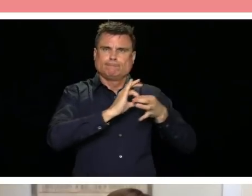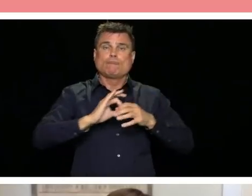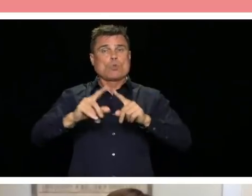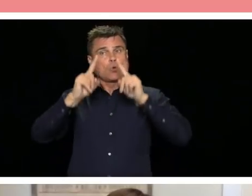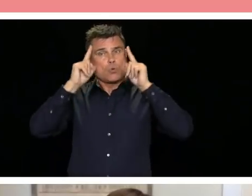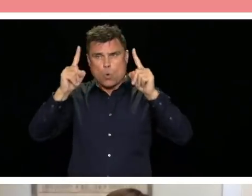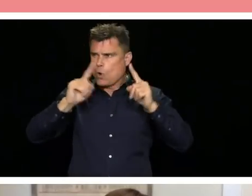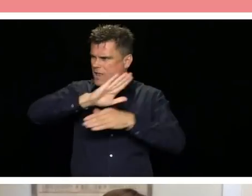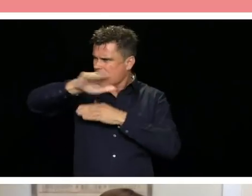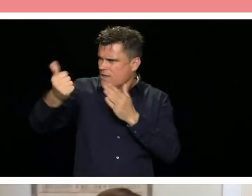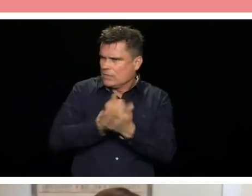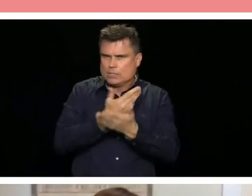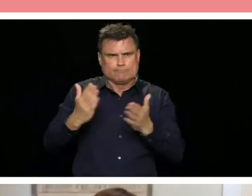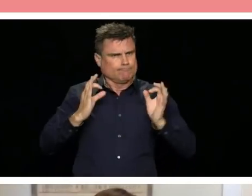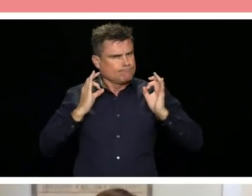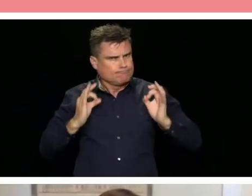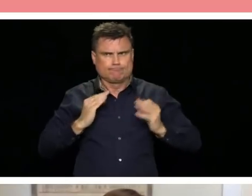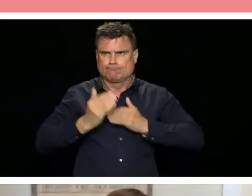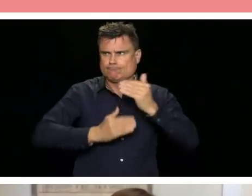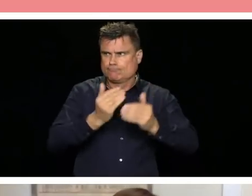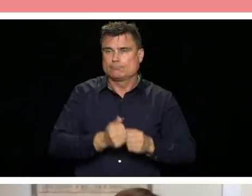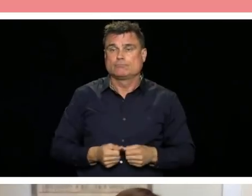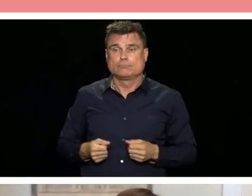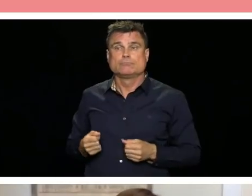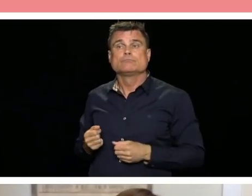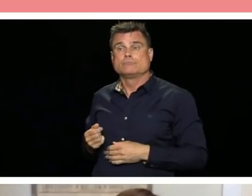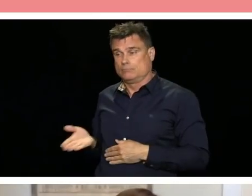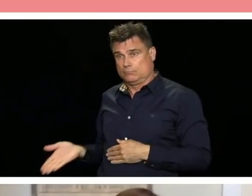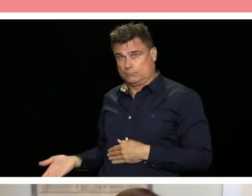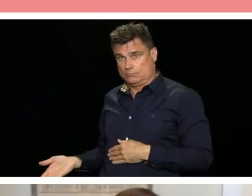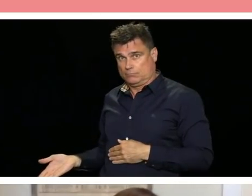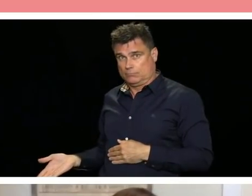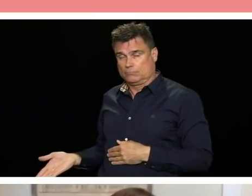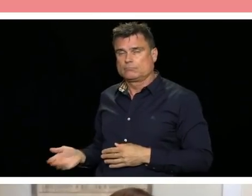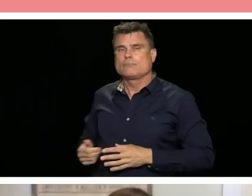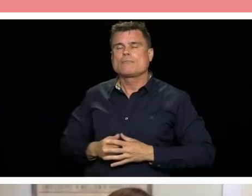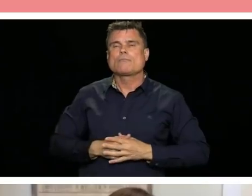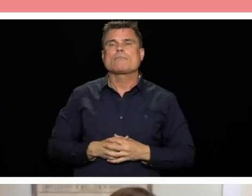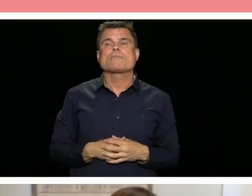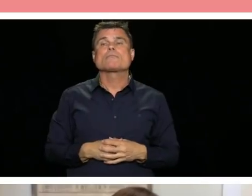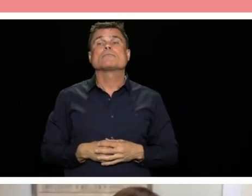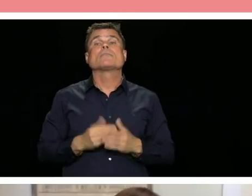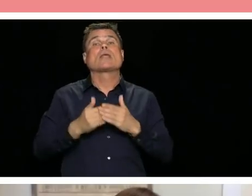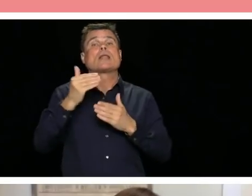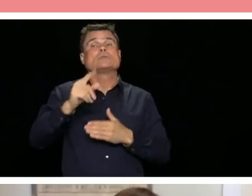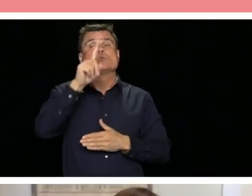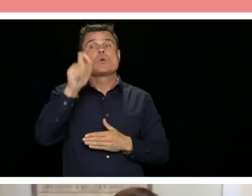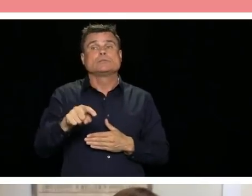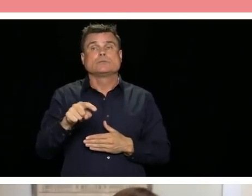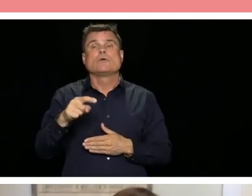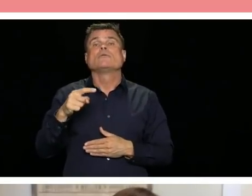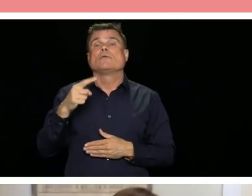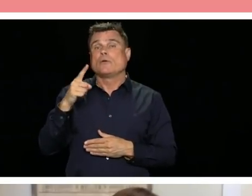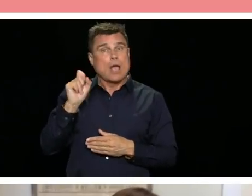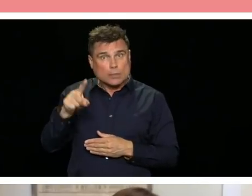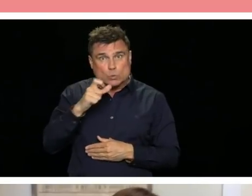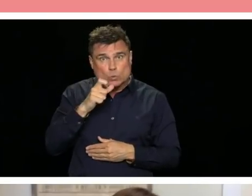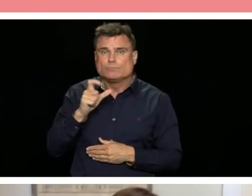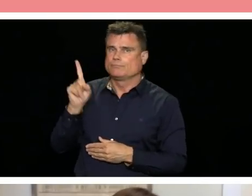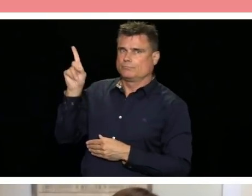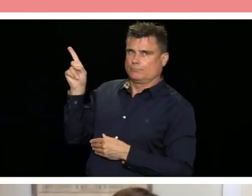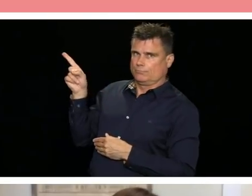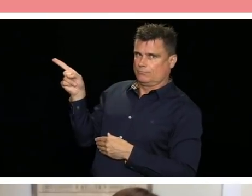Thank you, Minister Chen. The next question is for Dr. Corneil again, and this is Morgan from Saanich. And